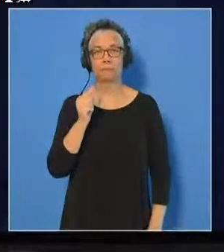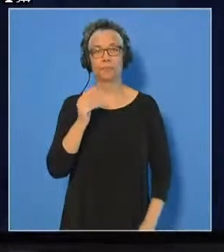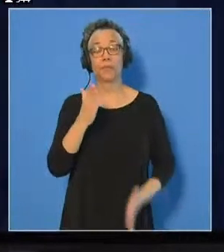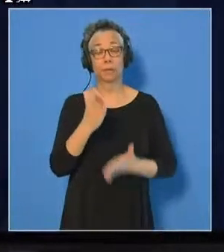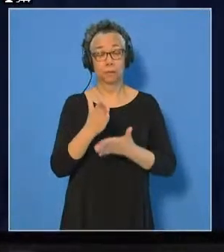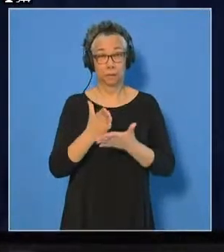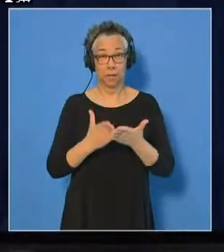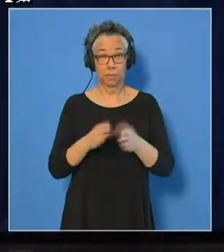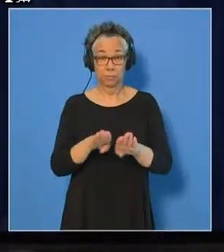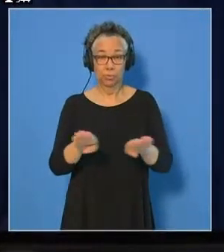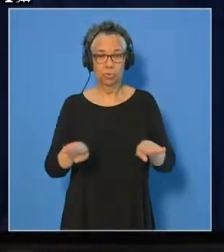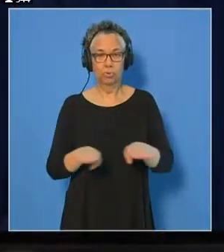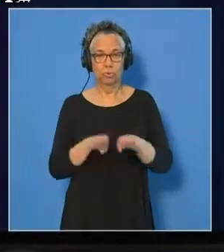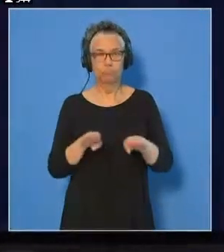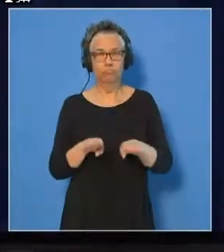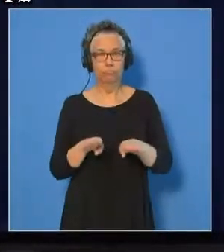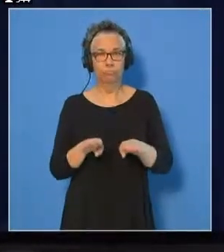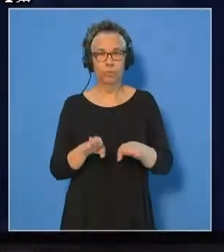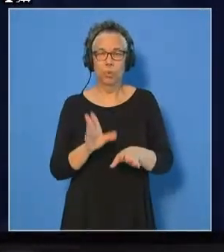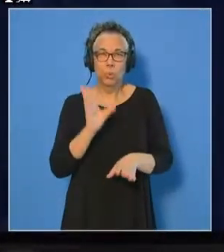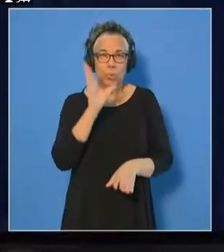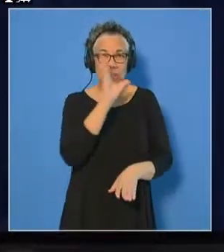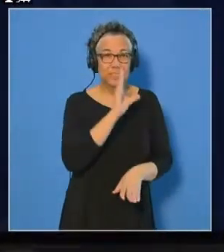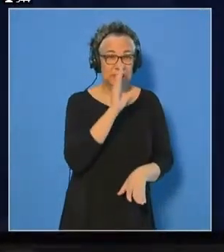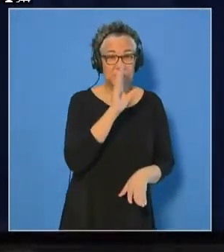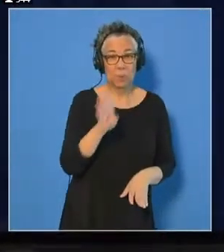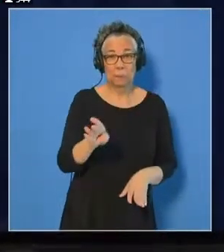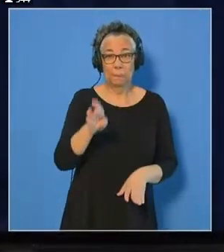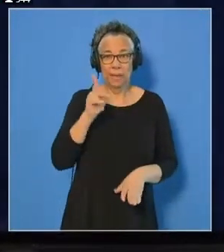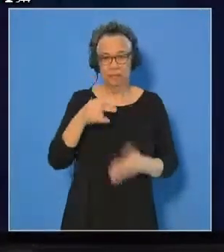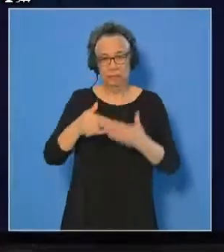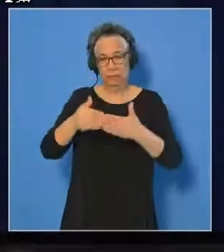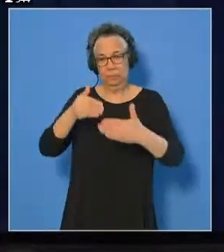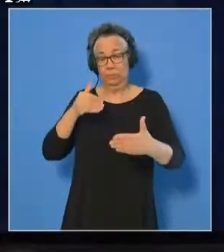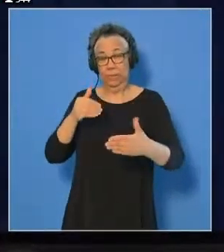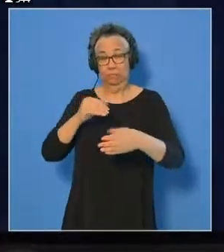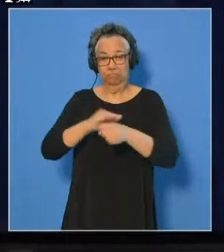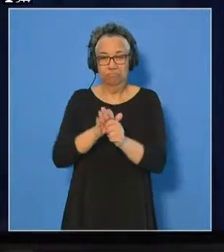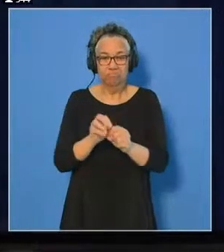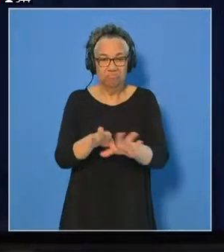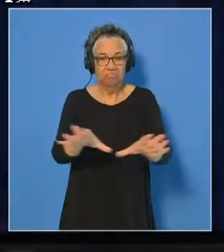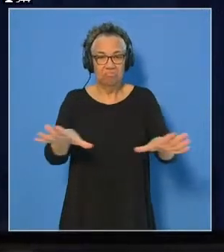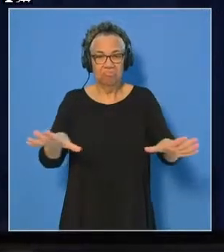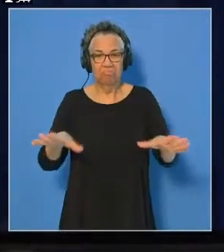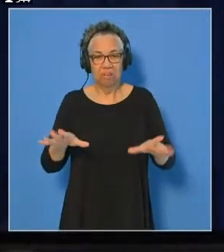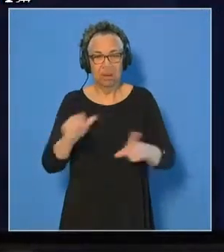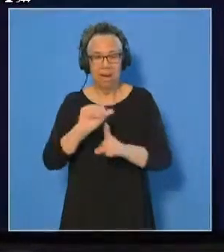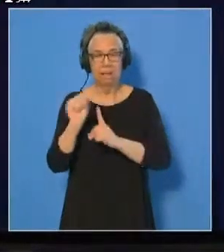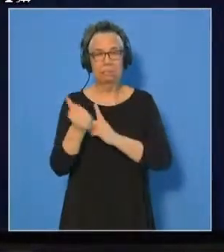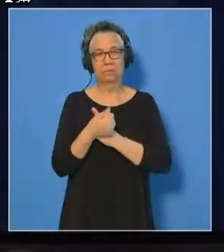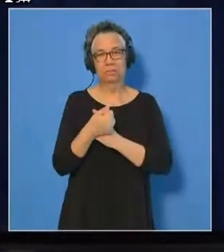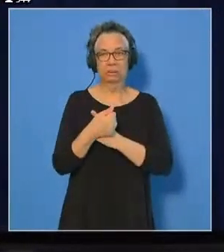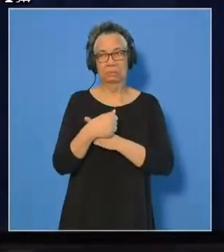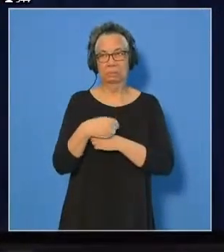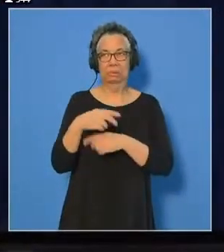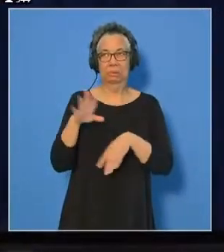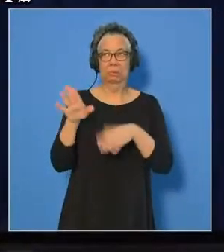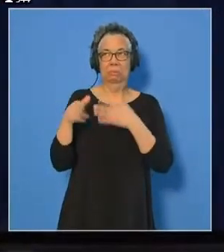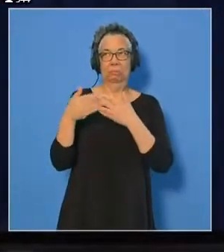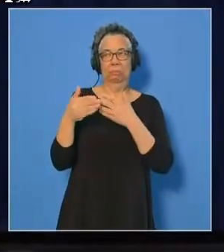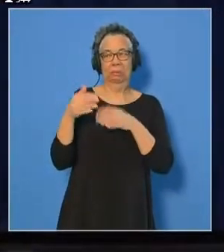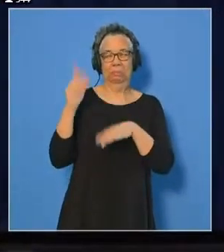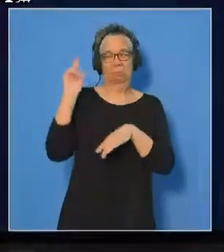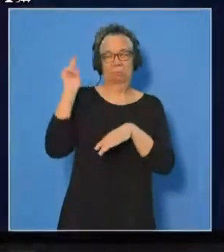in Bermuda who will seek to return to the pre-COVID-19 atmosphere of petty politics as usual.